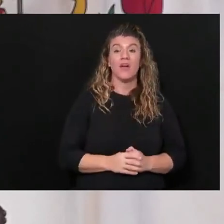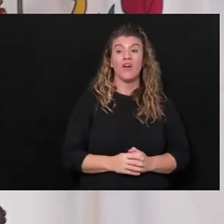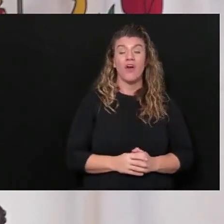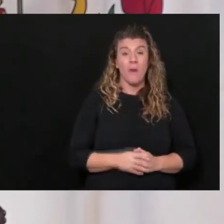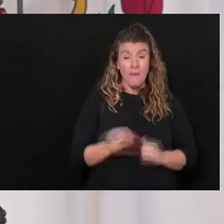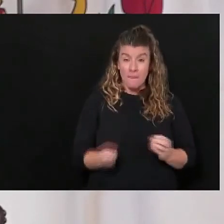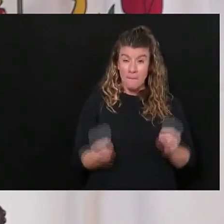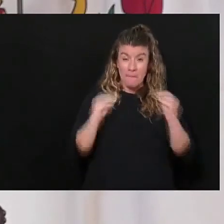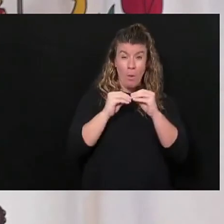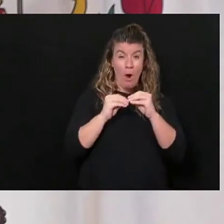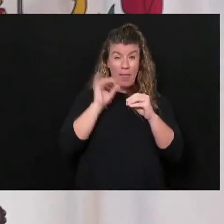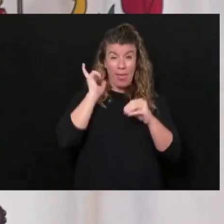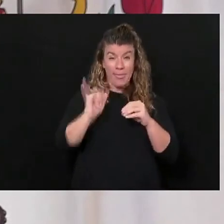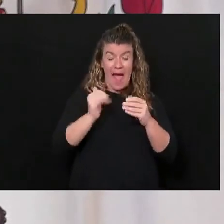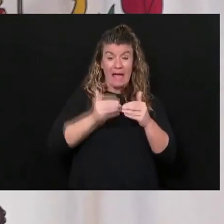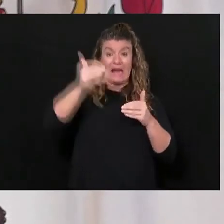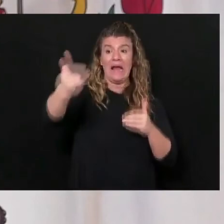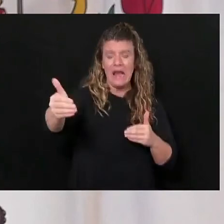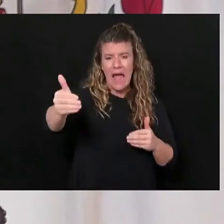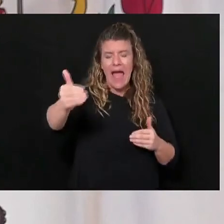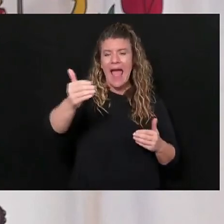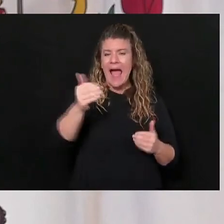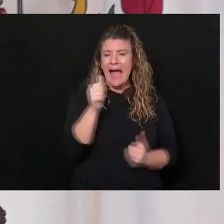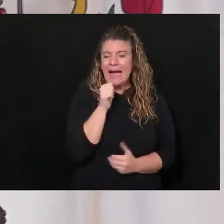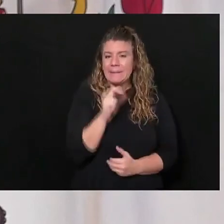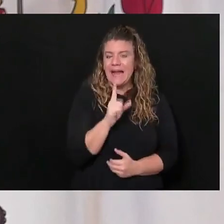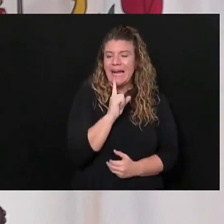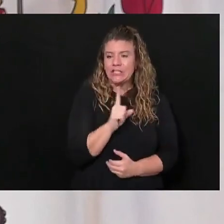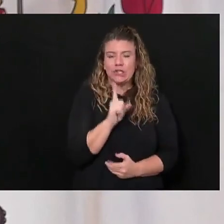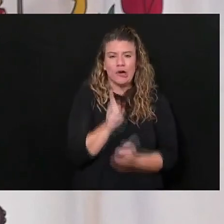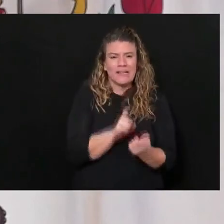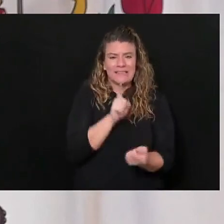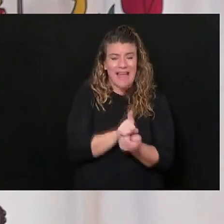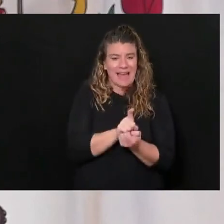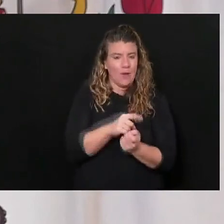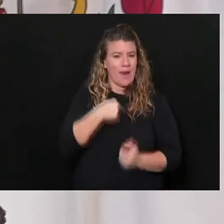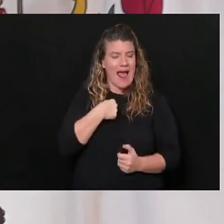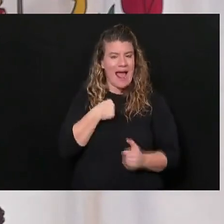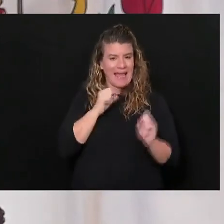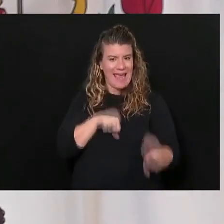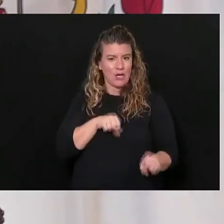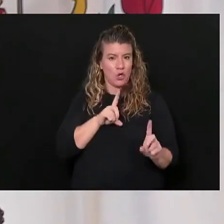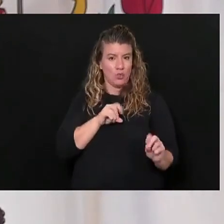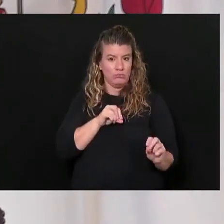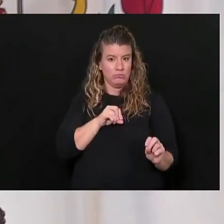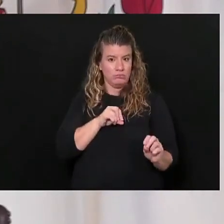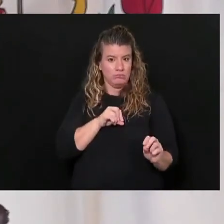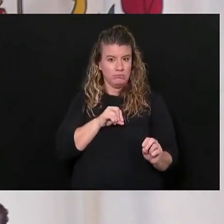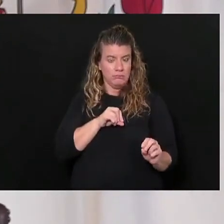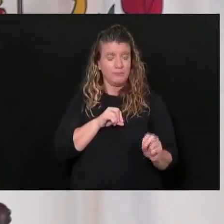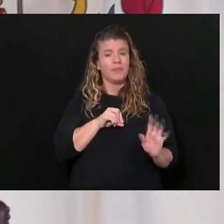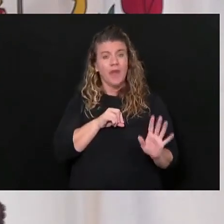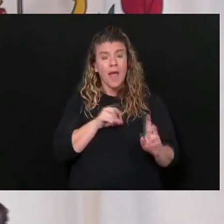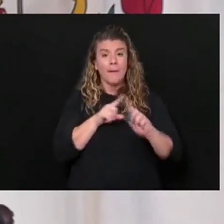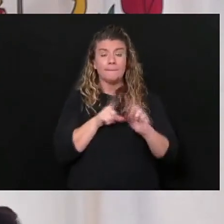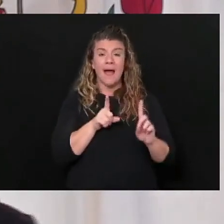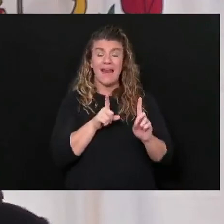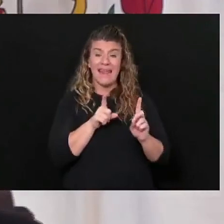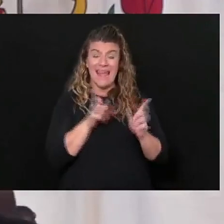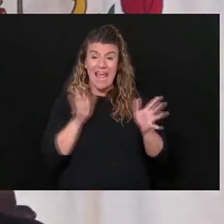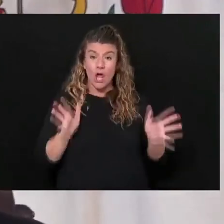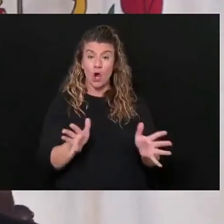further than that, I don't really know exactly what the governor can do. From the standpoint of